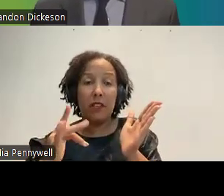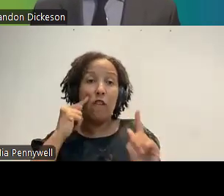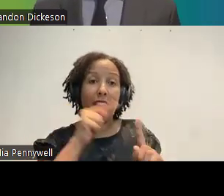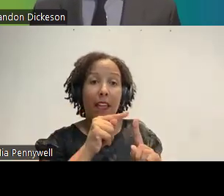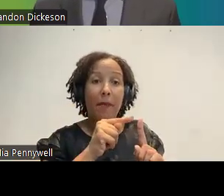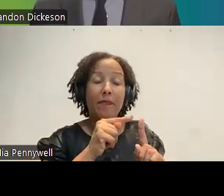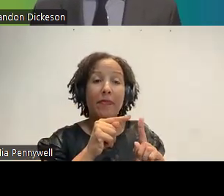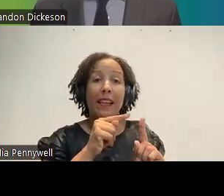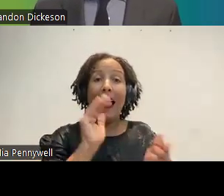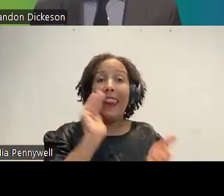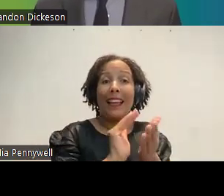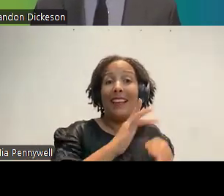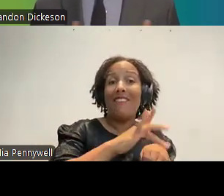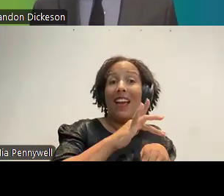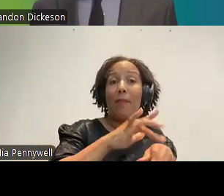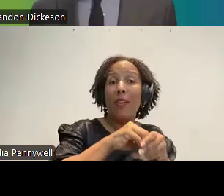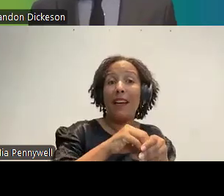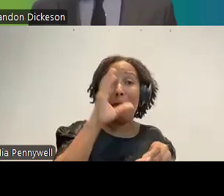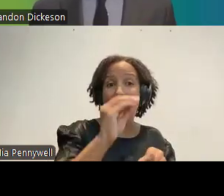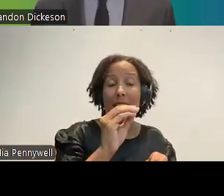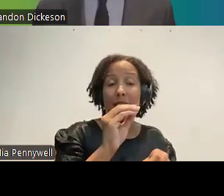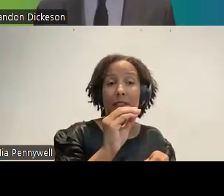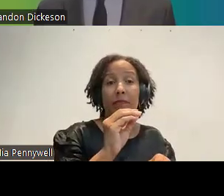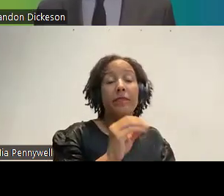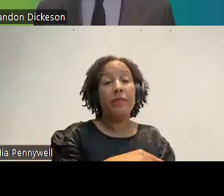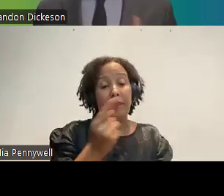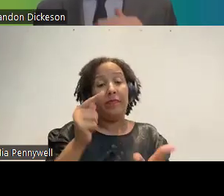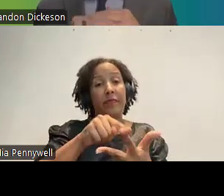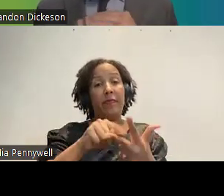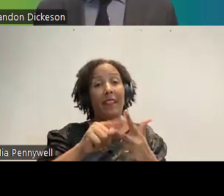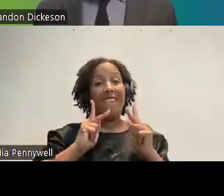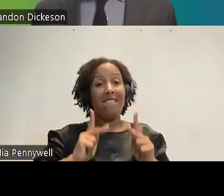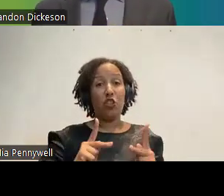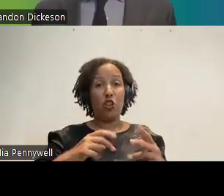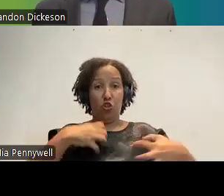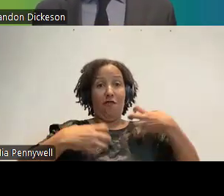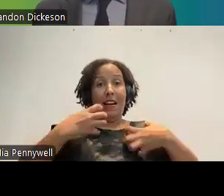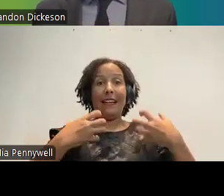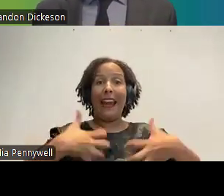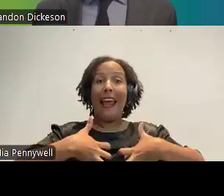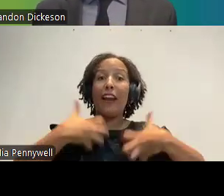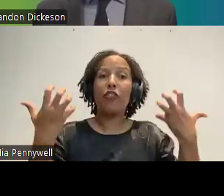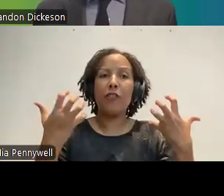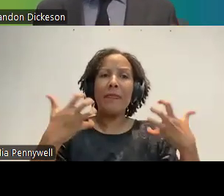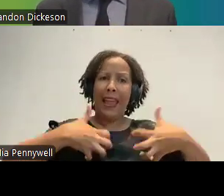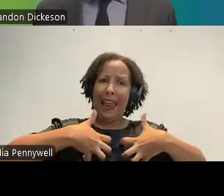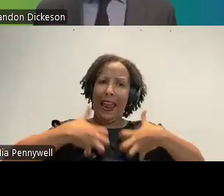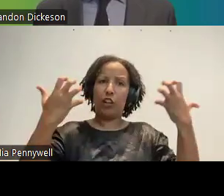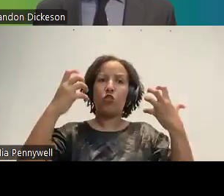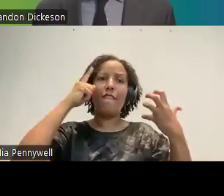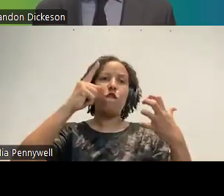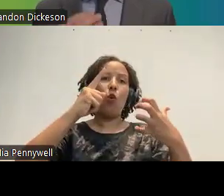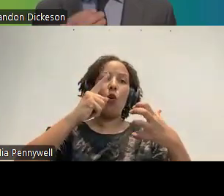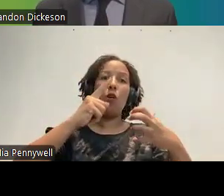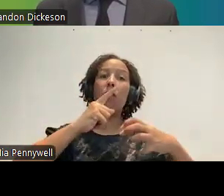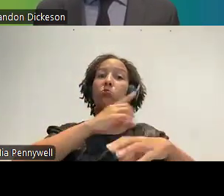males. The aggression, the anger, what I want to highlight from that is anger is always a protecting emotion. It's always a secondary emotion,